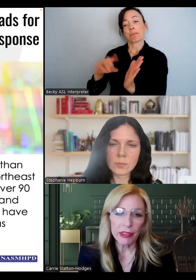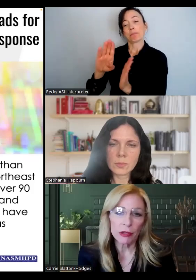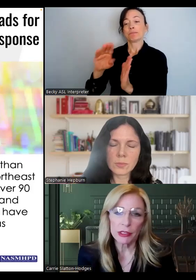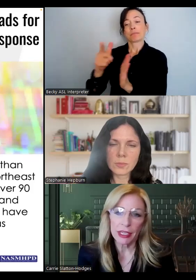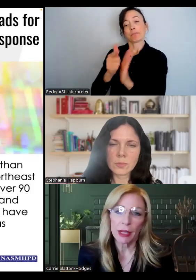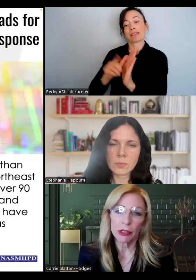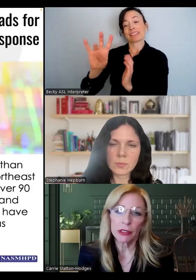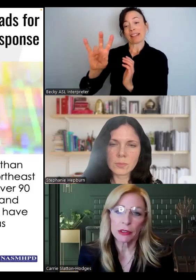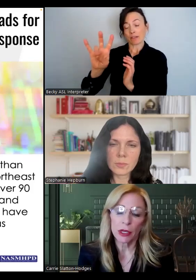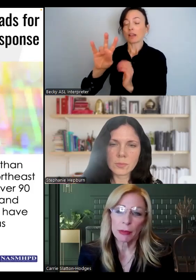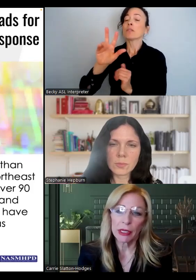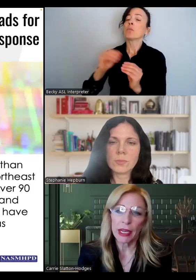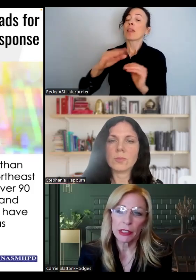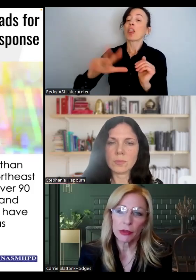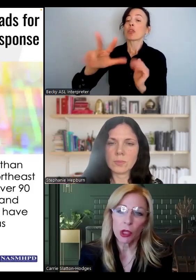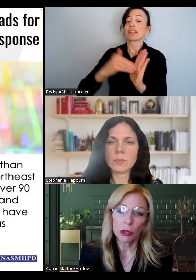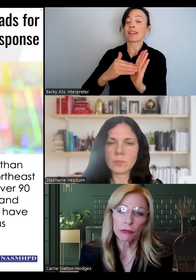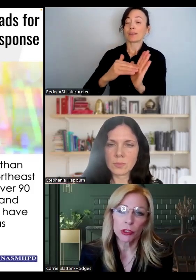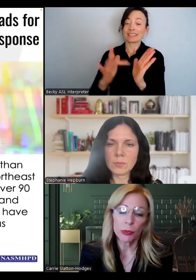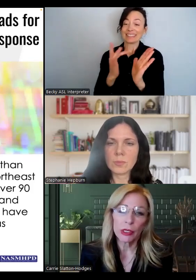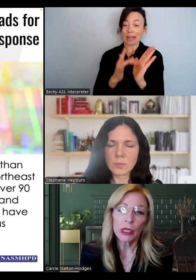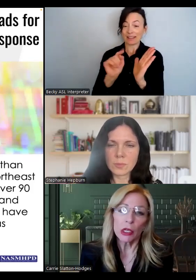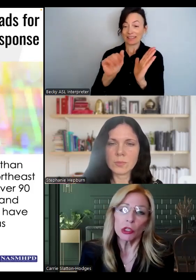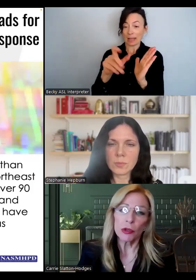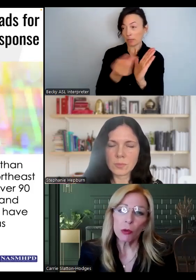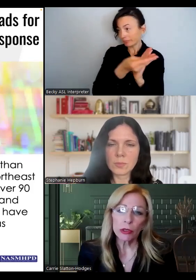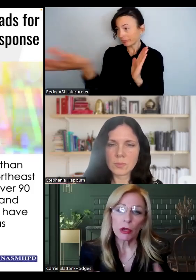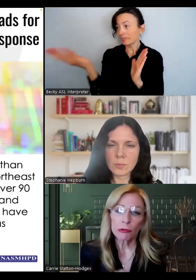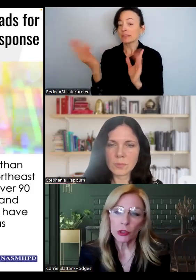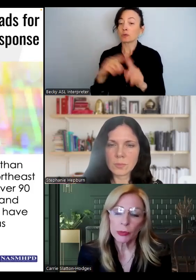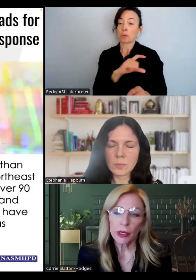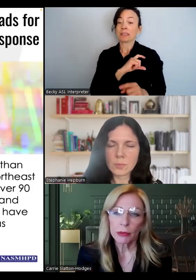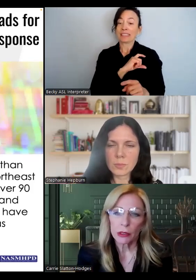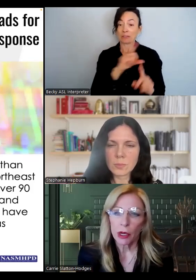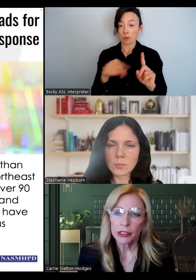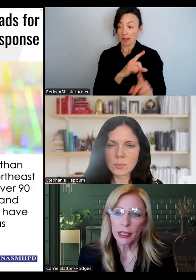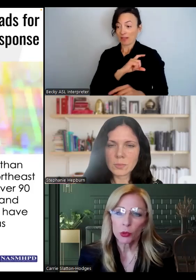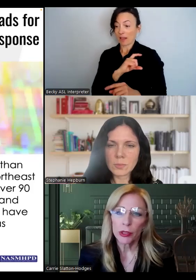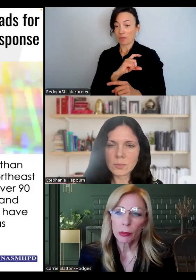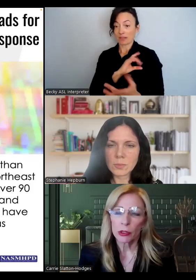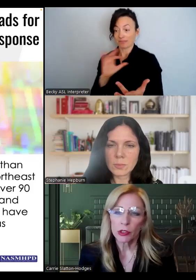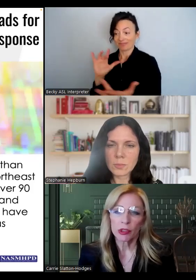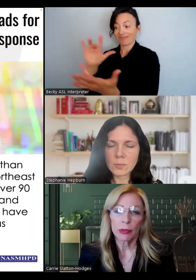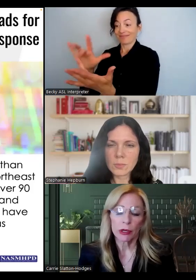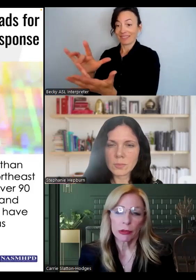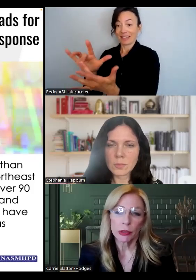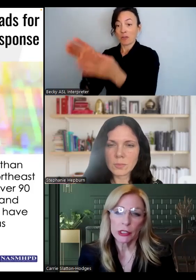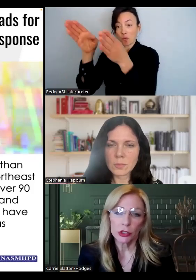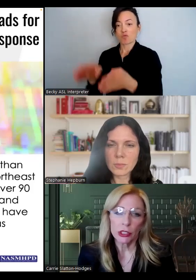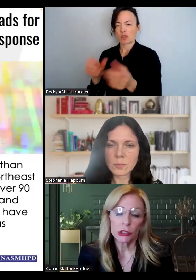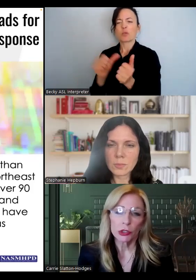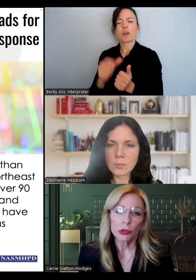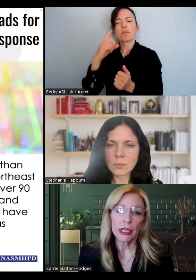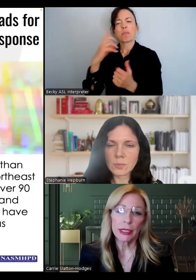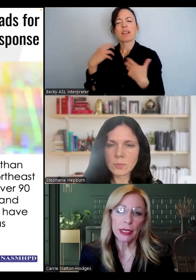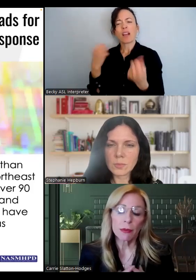over 3,000 tablets in the hand of law enforcement, so that when law enforcement comes in contact with a person with mental health or